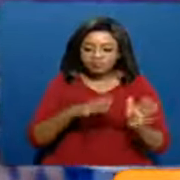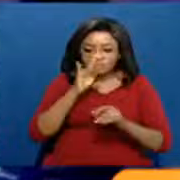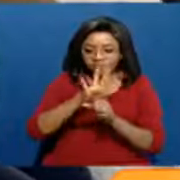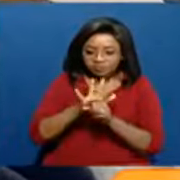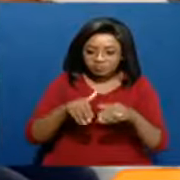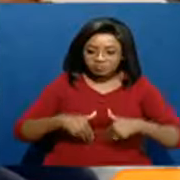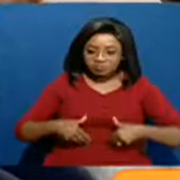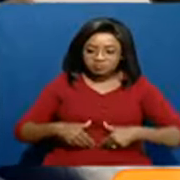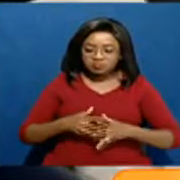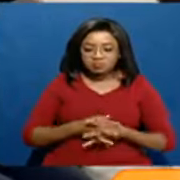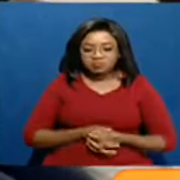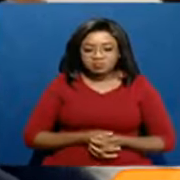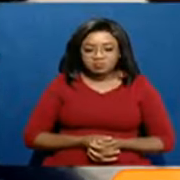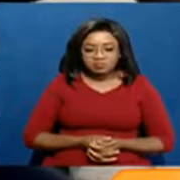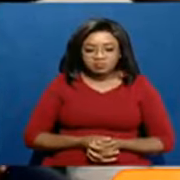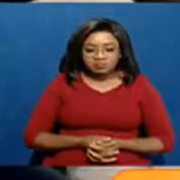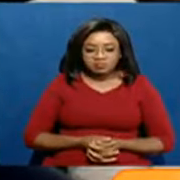Kenyans.